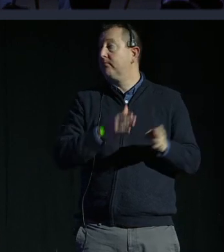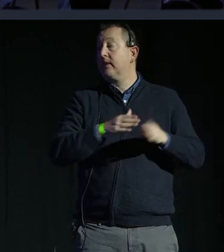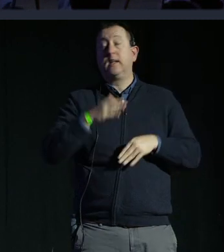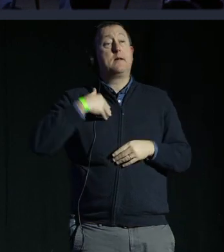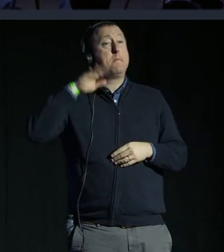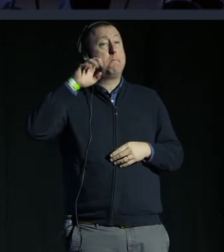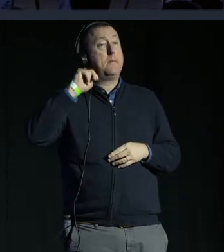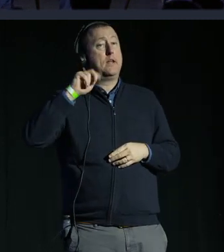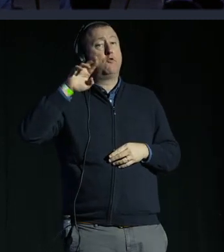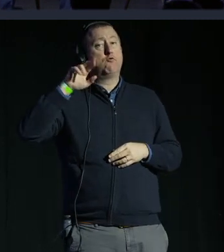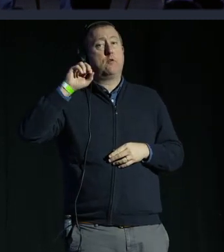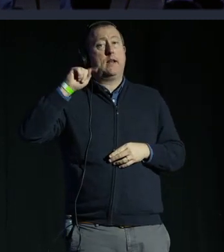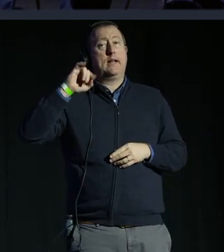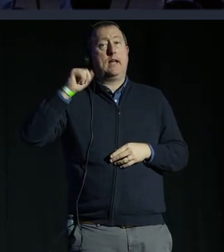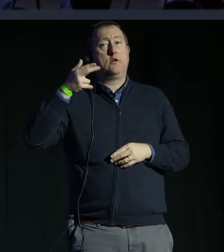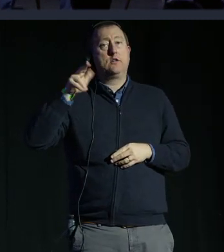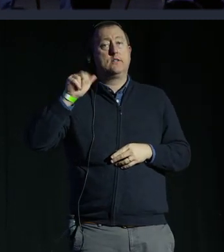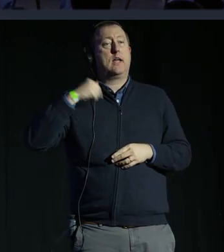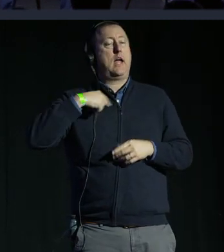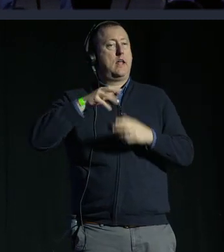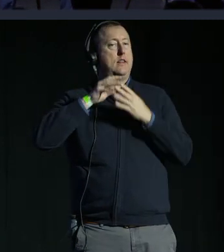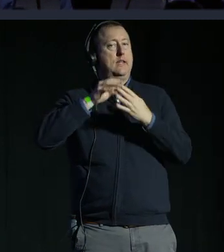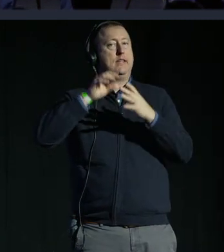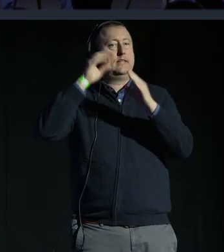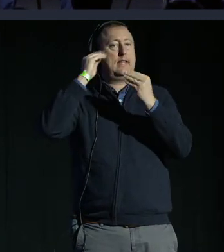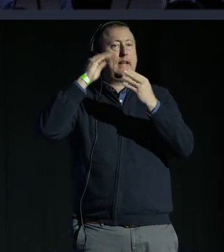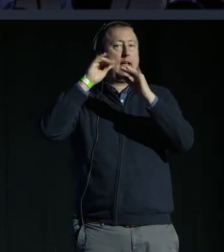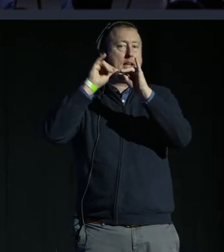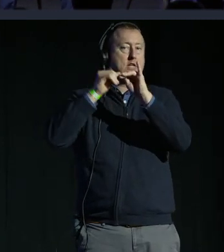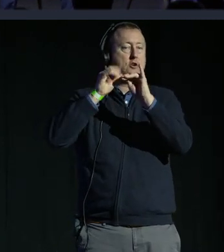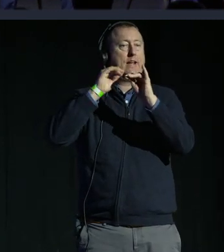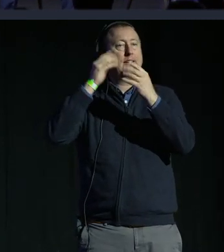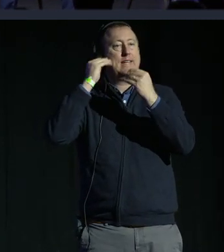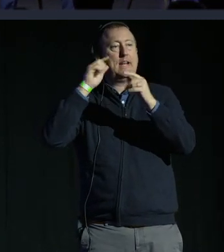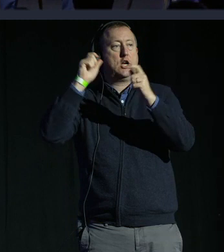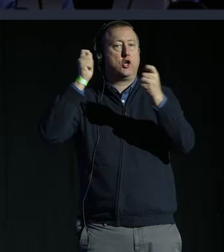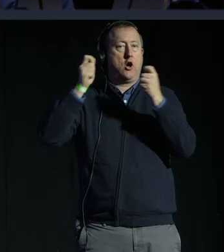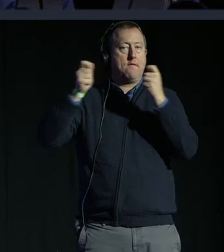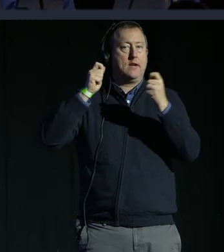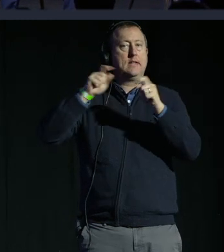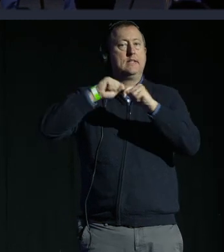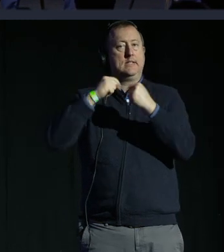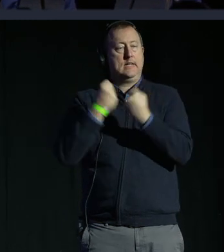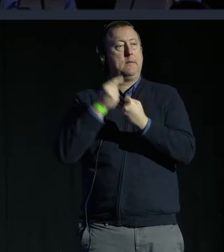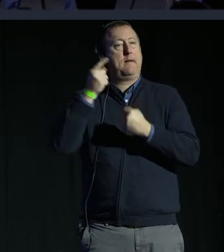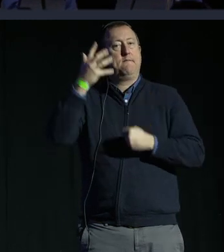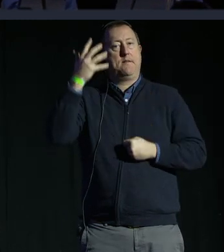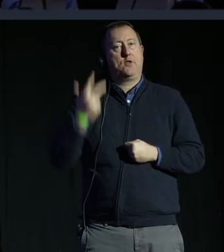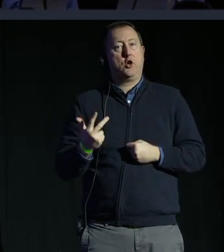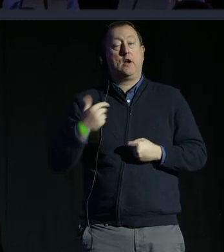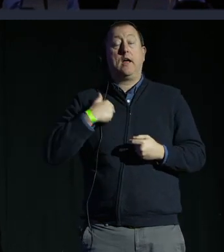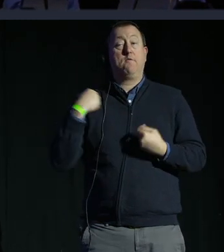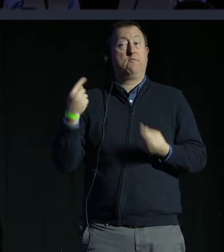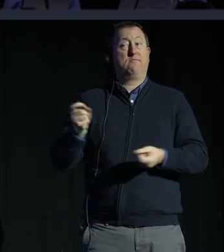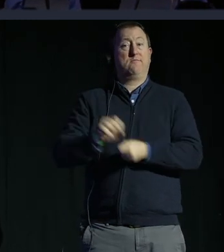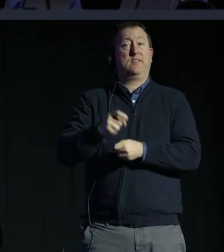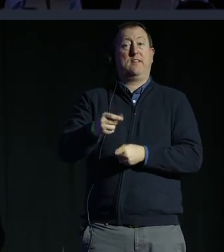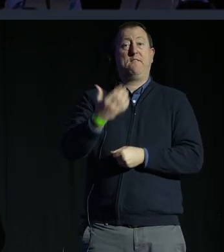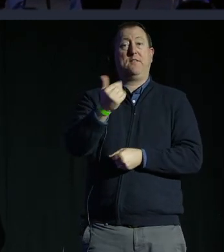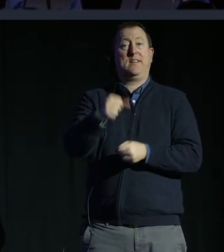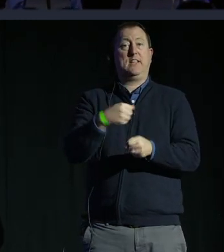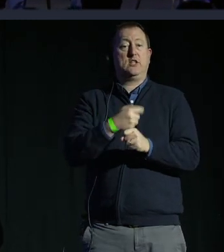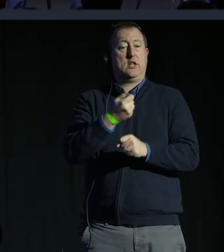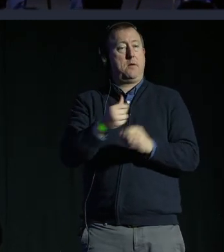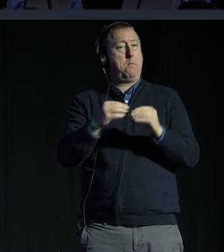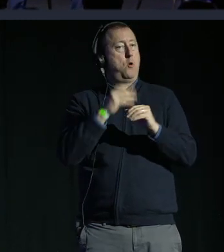Ben Rottinghouse. I lead our data engineering and data governance teams at Fifth Third. I've been at the bank 15 years, so a little more